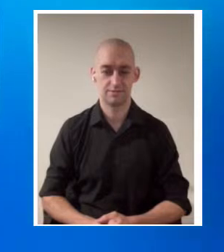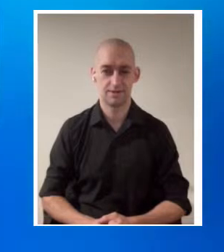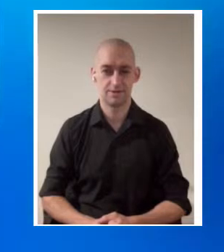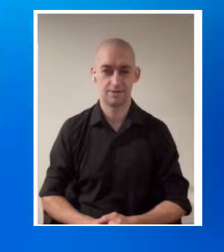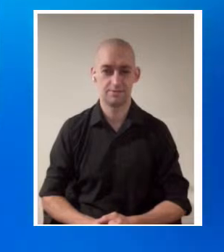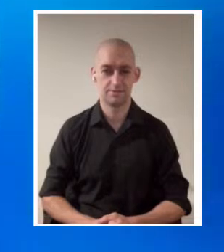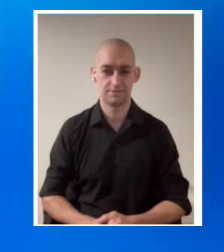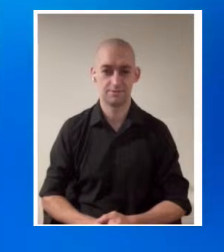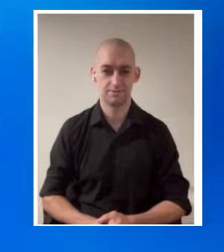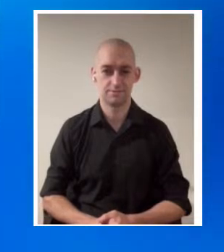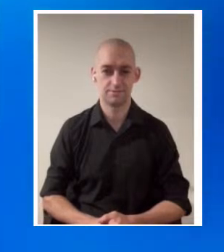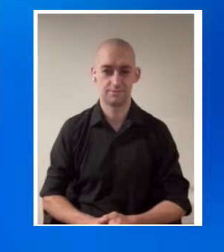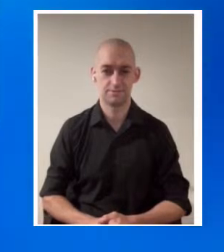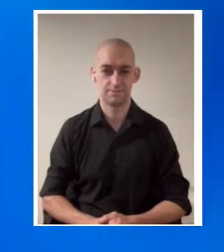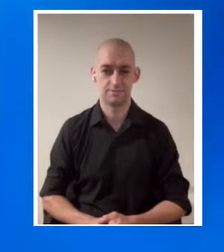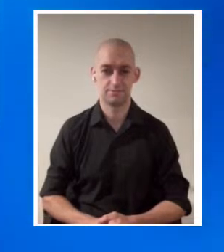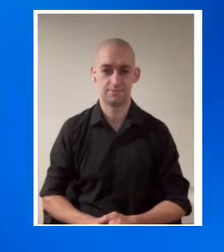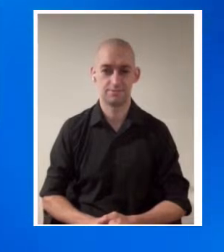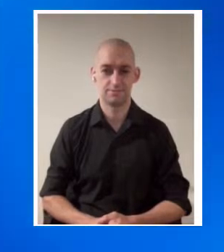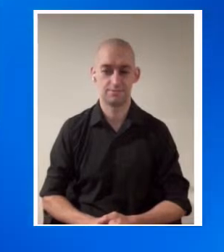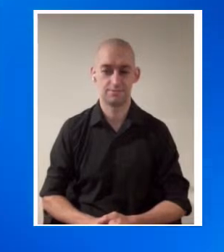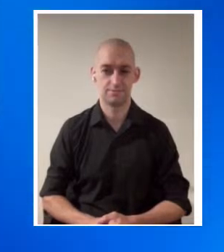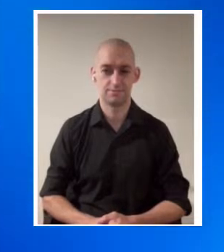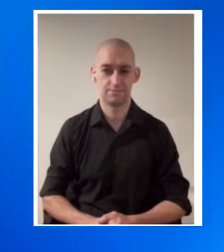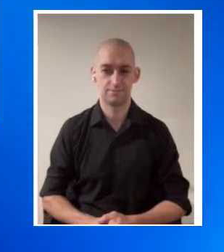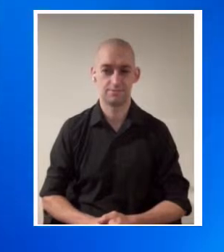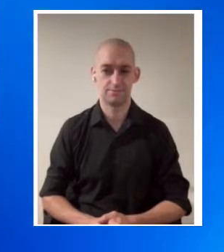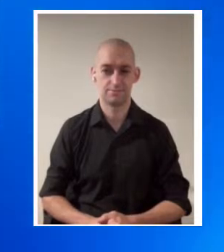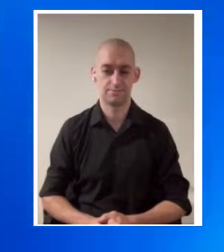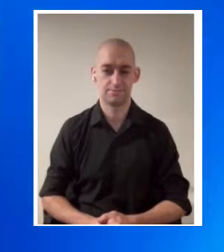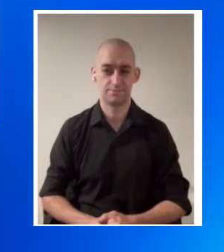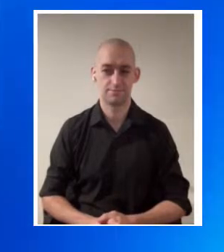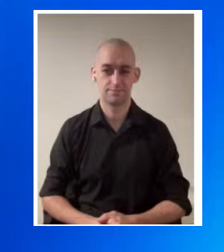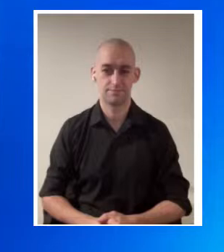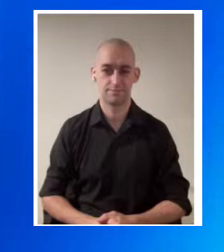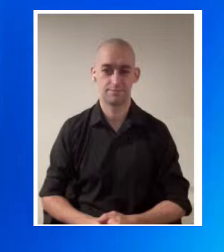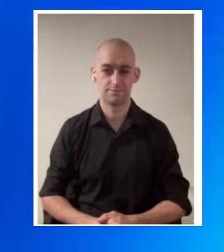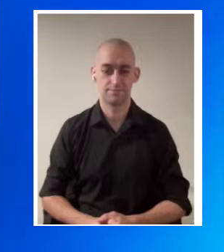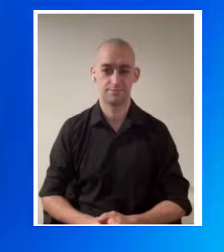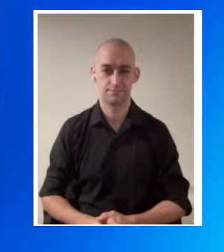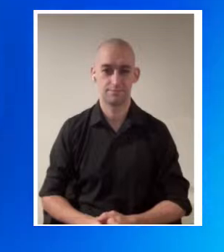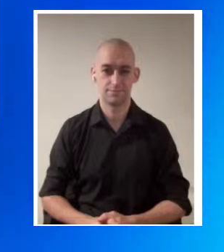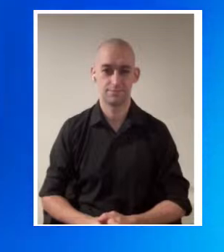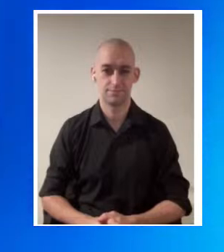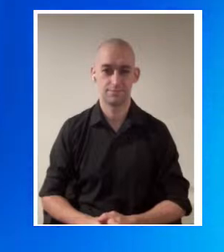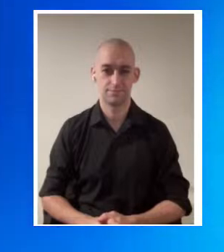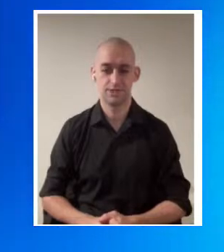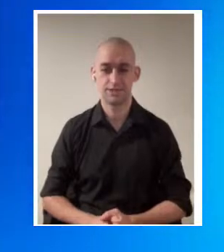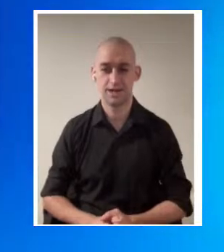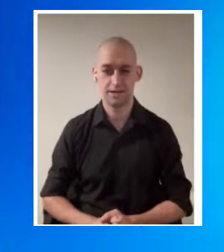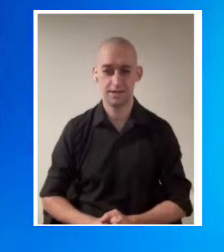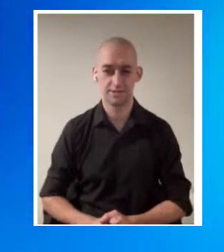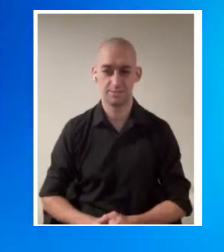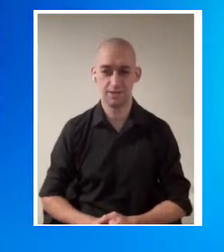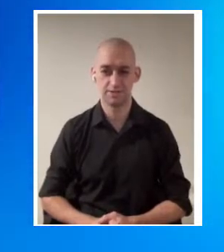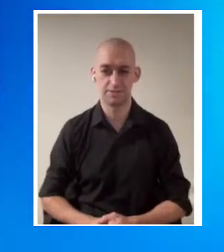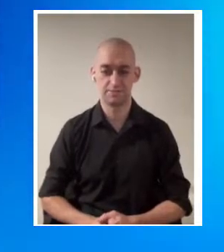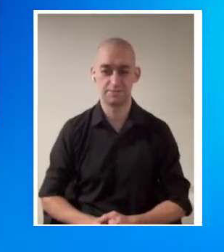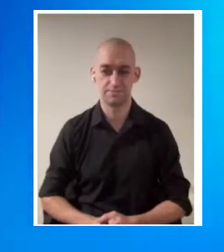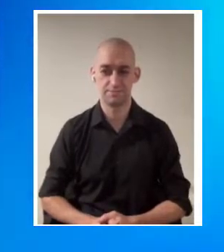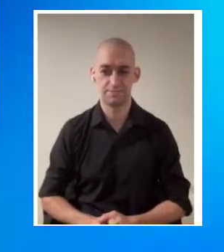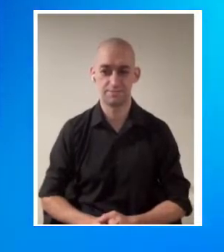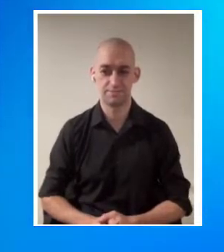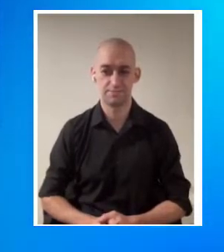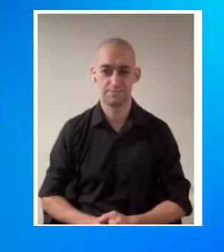to send an email to after as well in case they don't see the chat in the platform. All right, I'm glad you clarified that order. I'm like, you